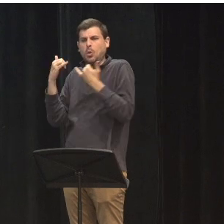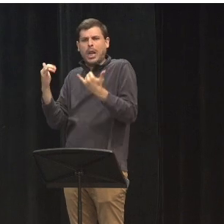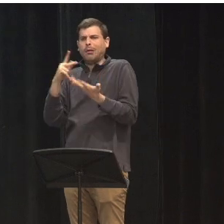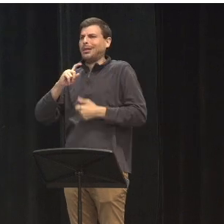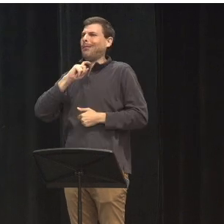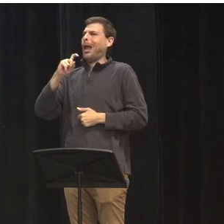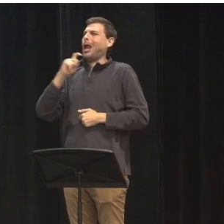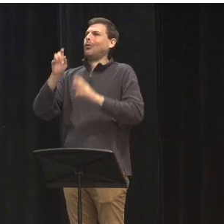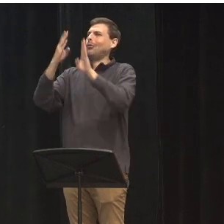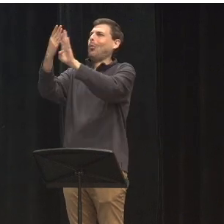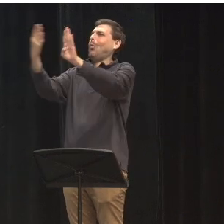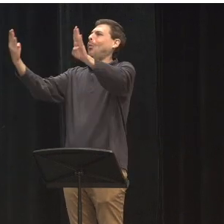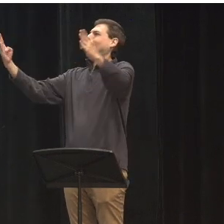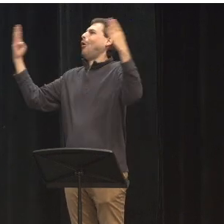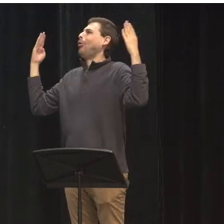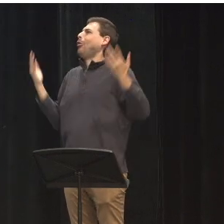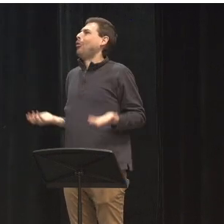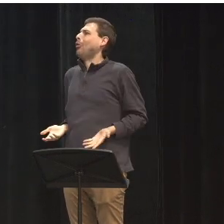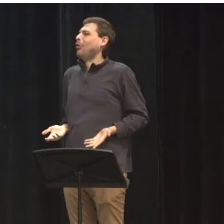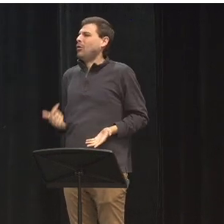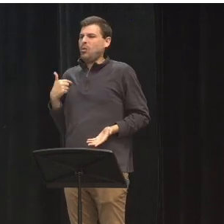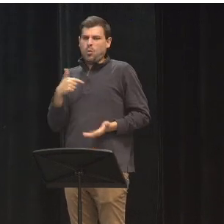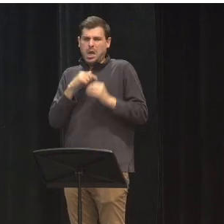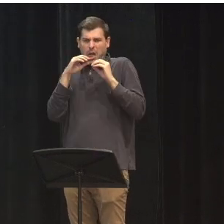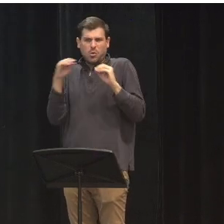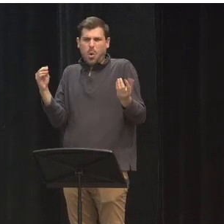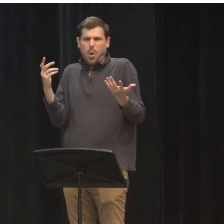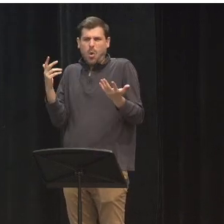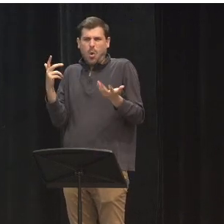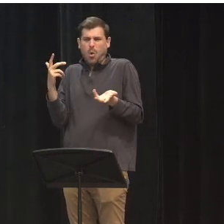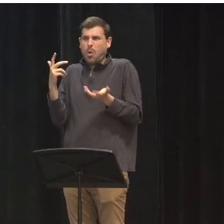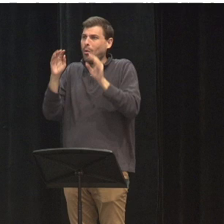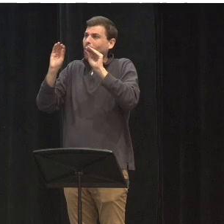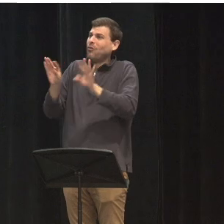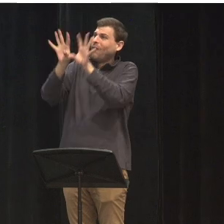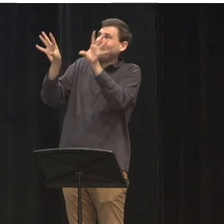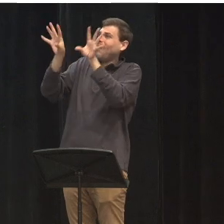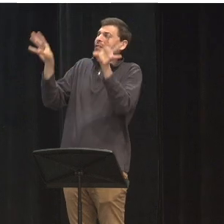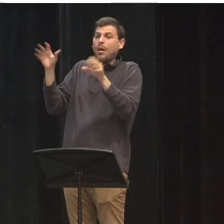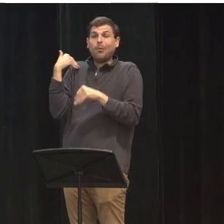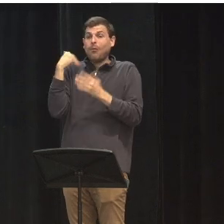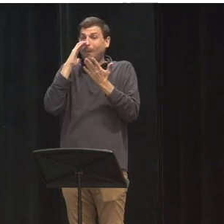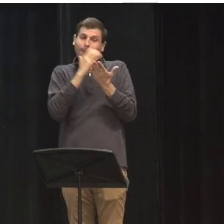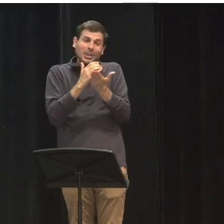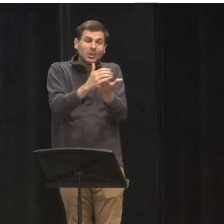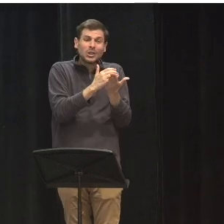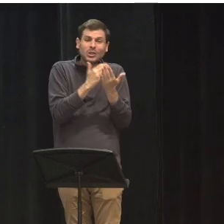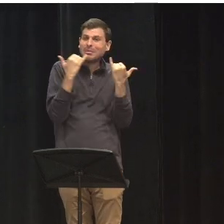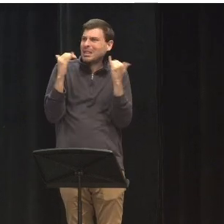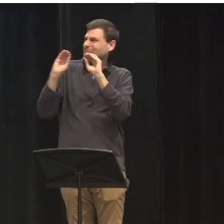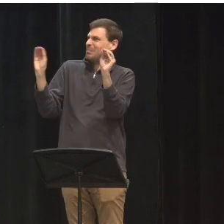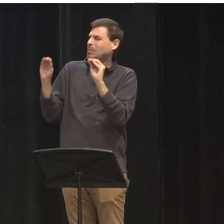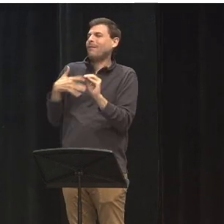that there was no indication of in the very pretty renderings that we saw of it. But I'm